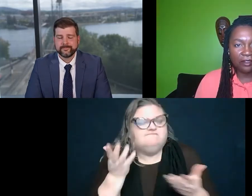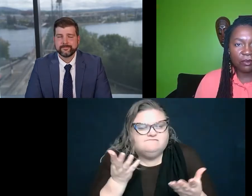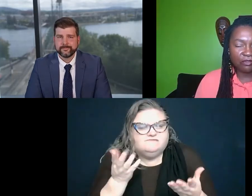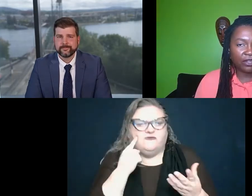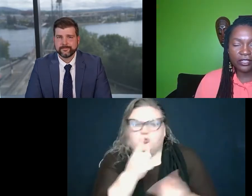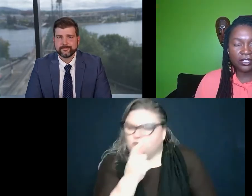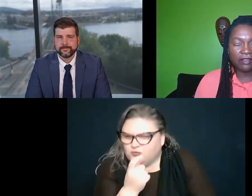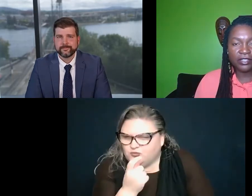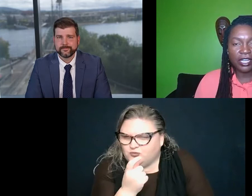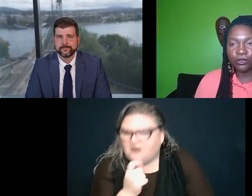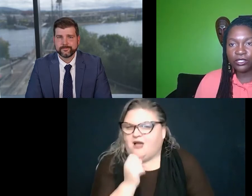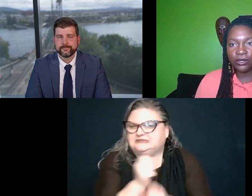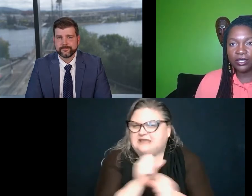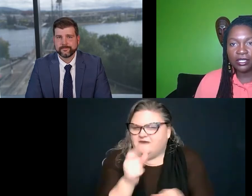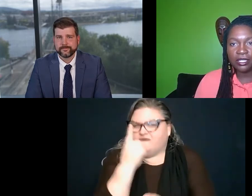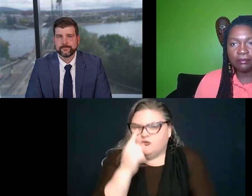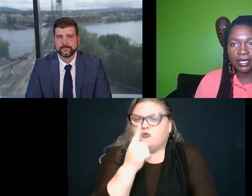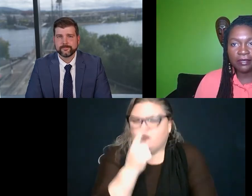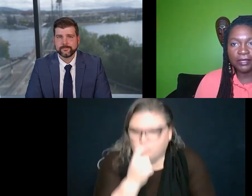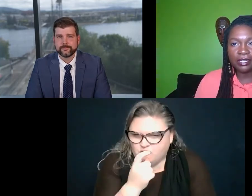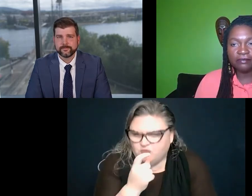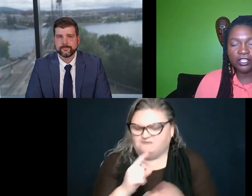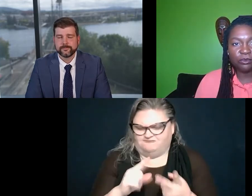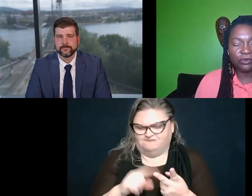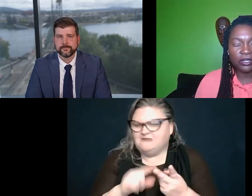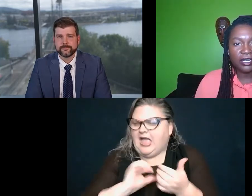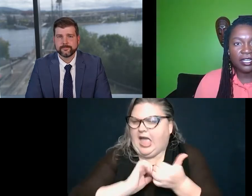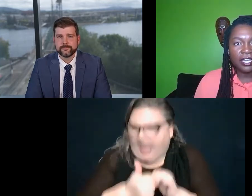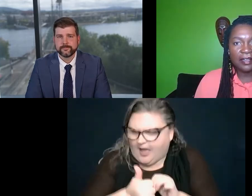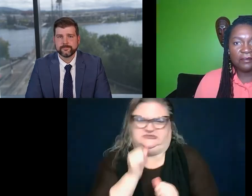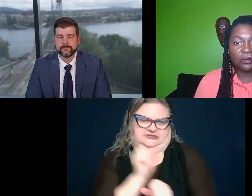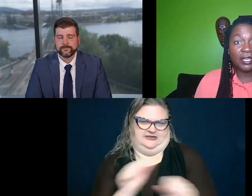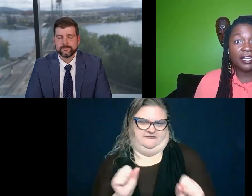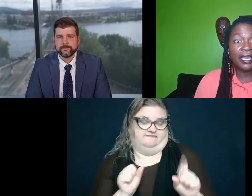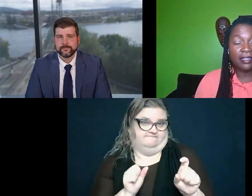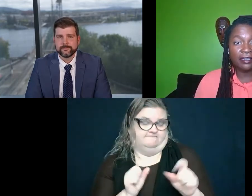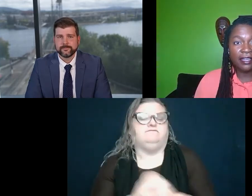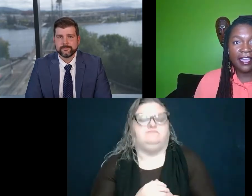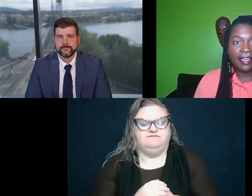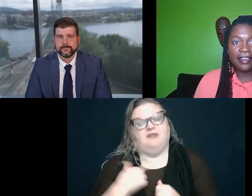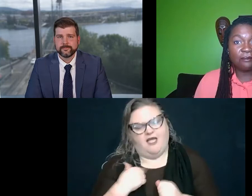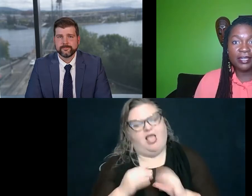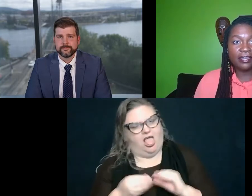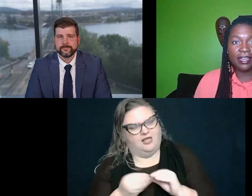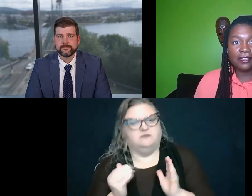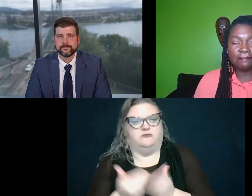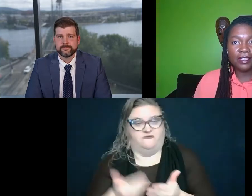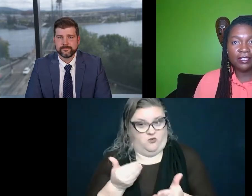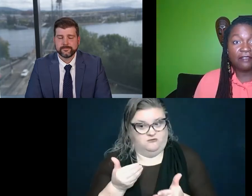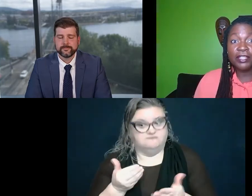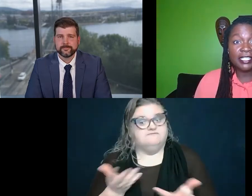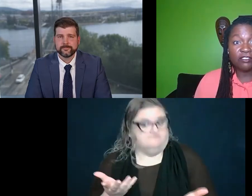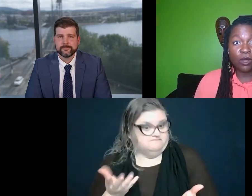how. I remember very clearly, and I think I've told this story in the City Club venue before, being a kid and not